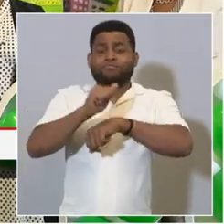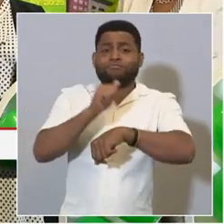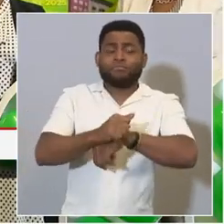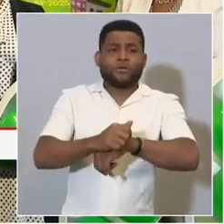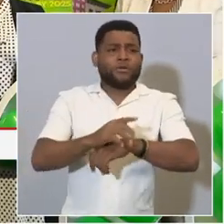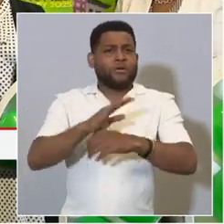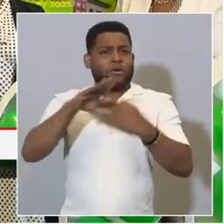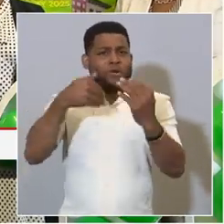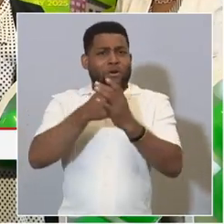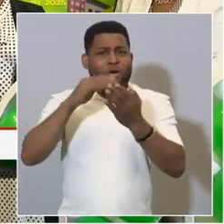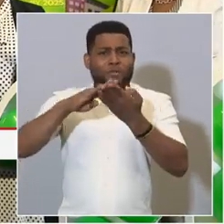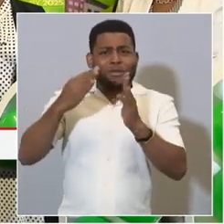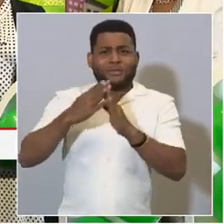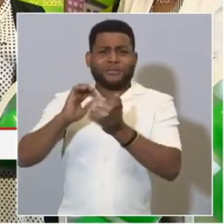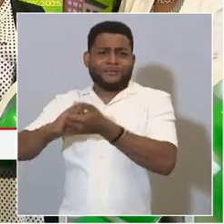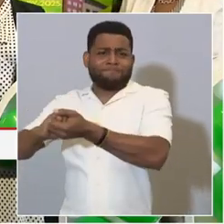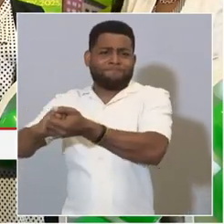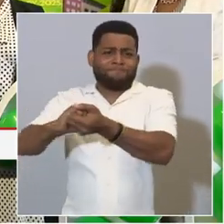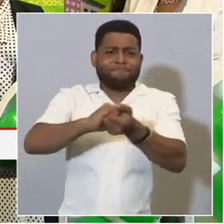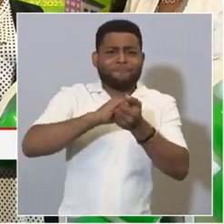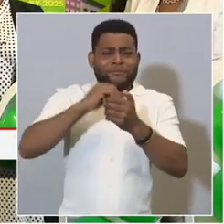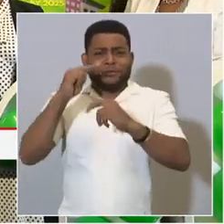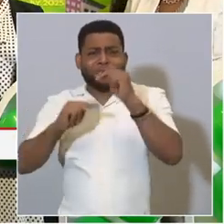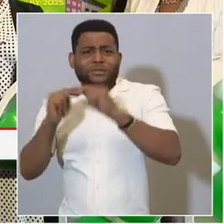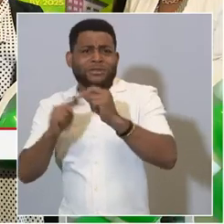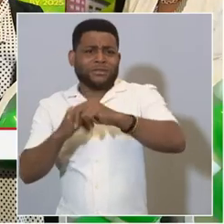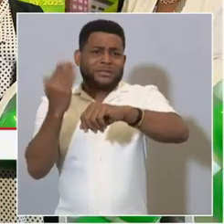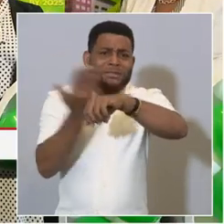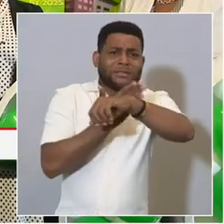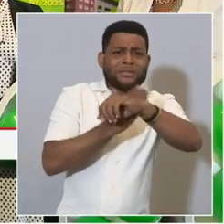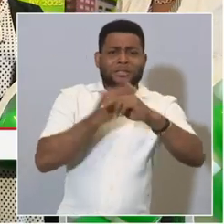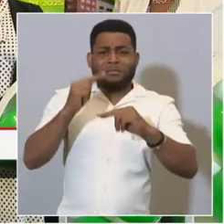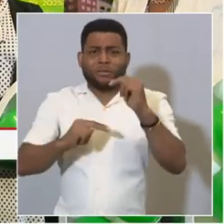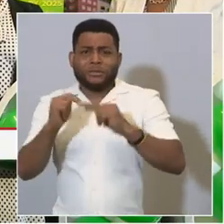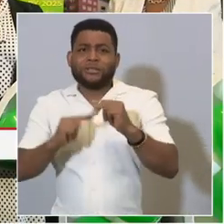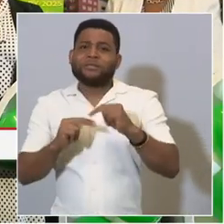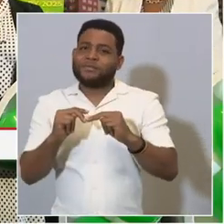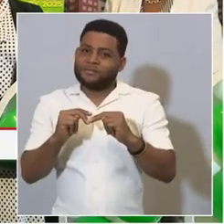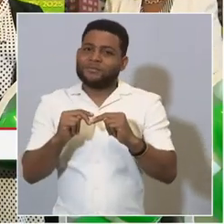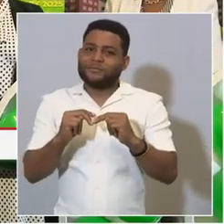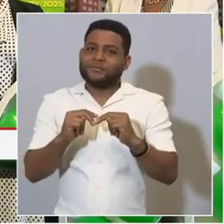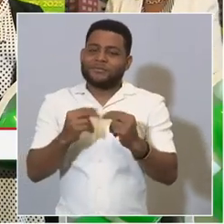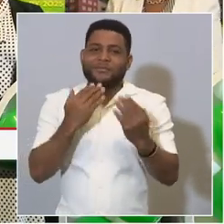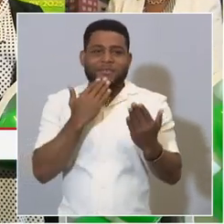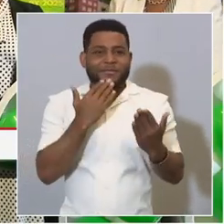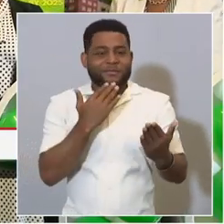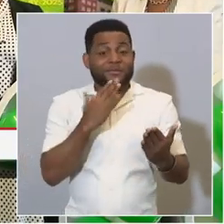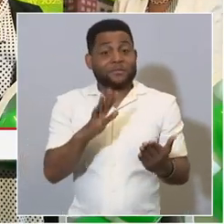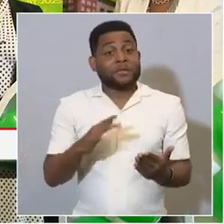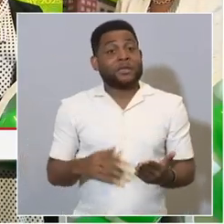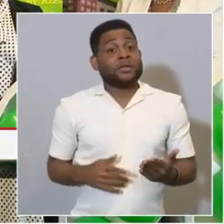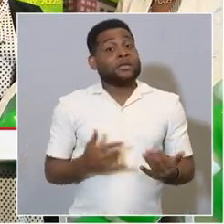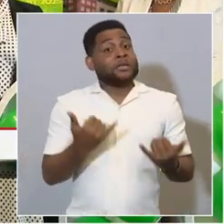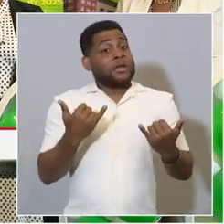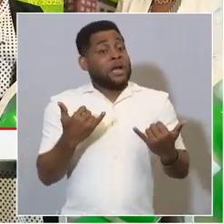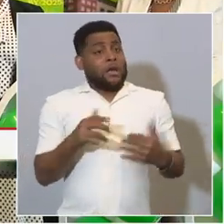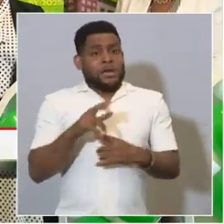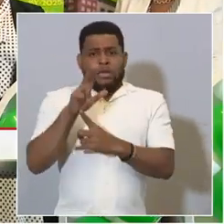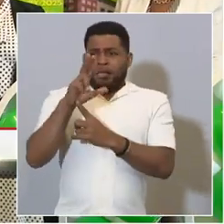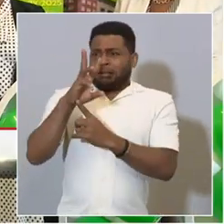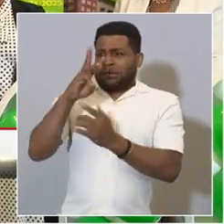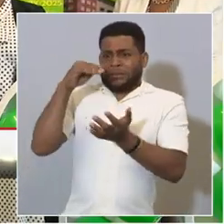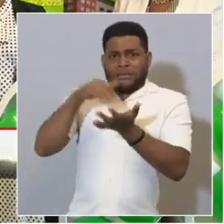the renovation and second life that it needed. So how did we build 36,000 new units in 5